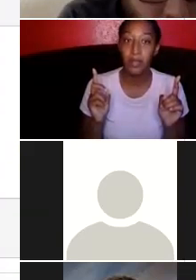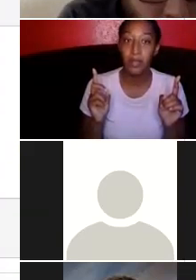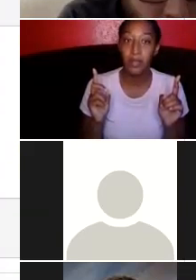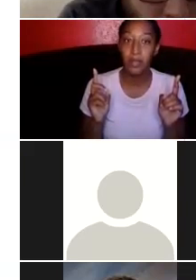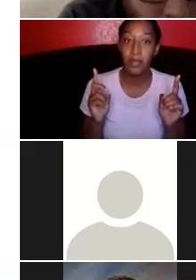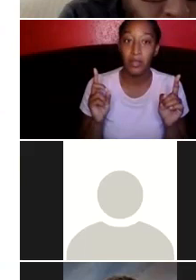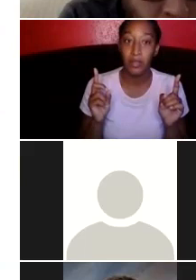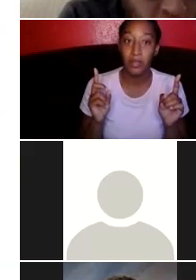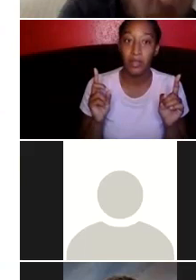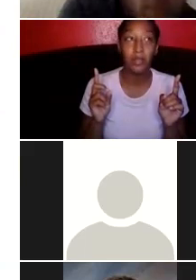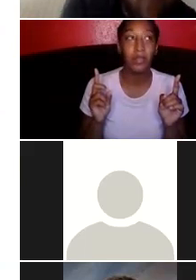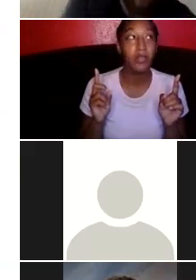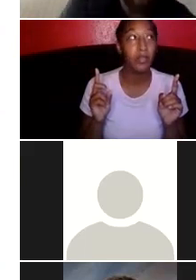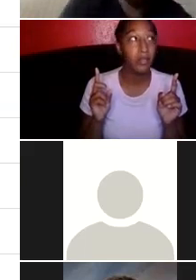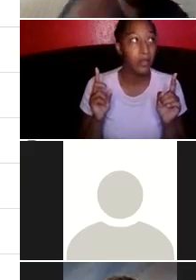And